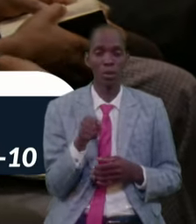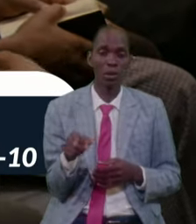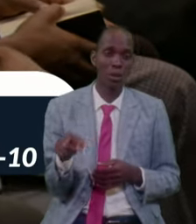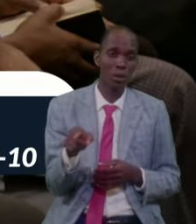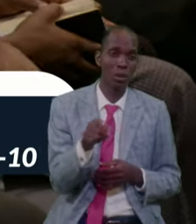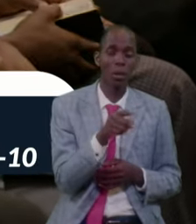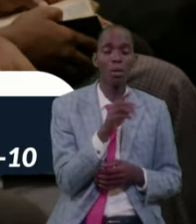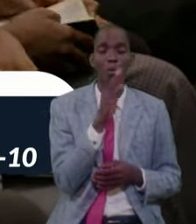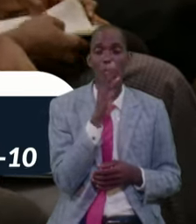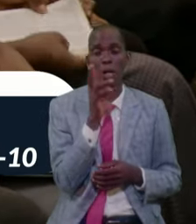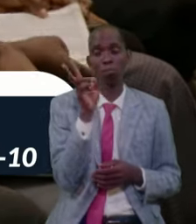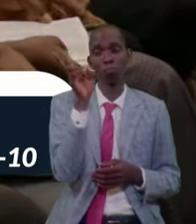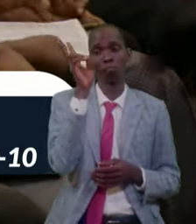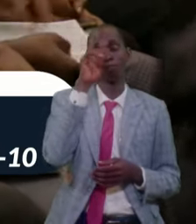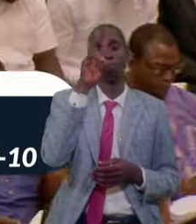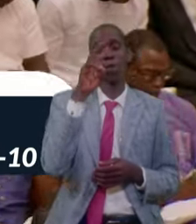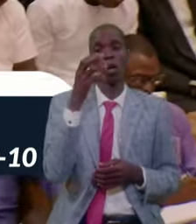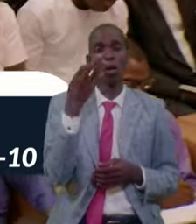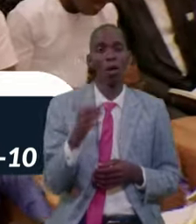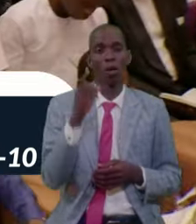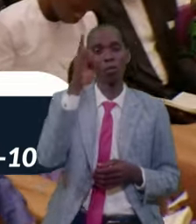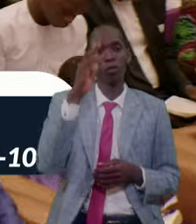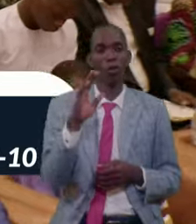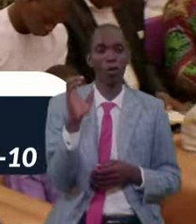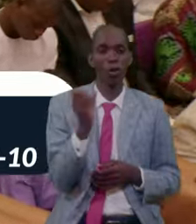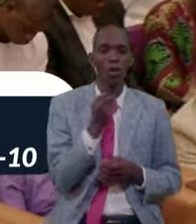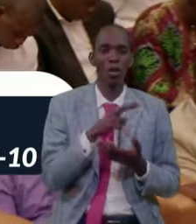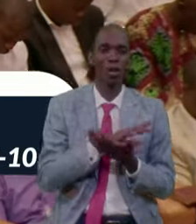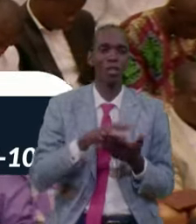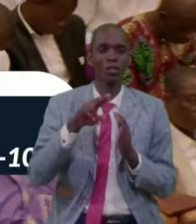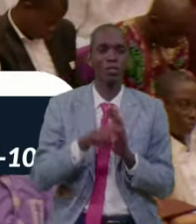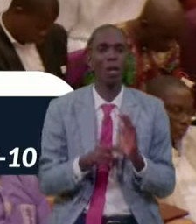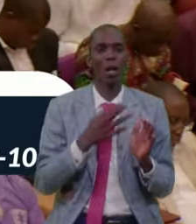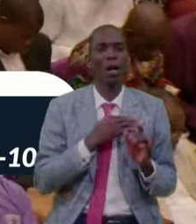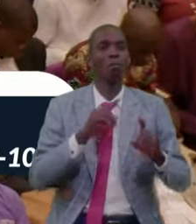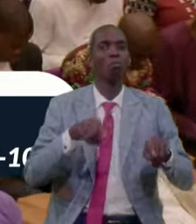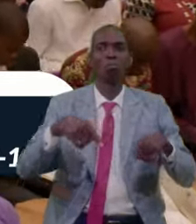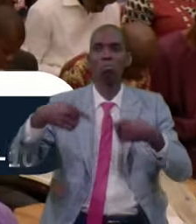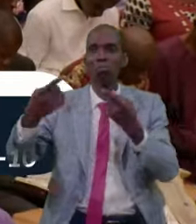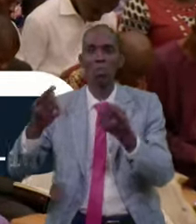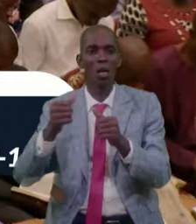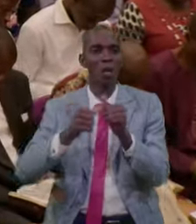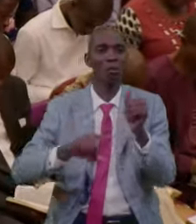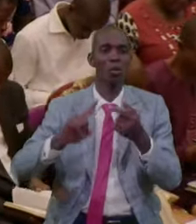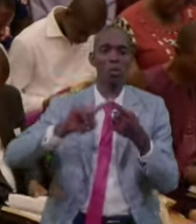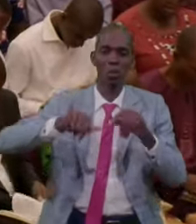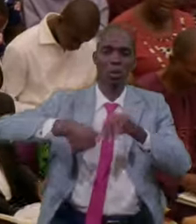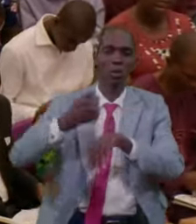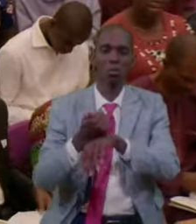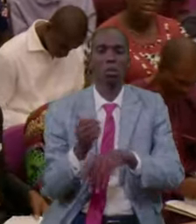ignorant of God's righteousness and going about to establish their